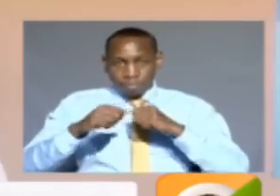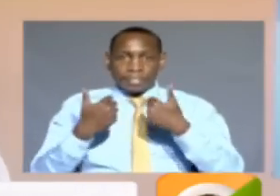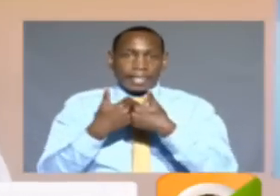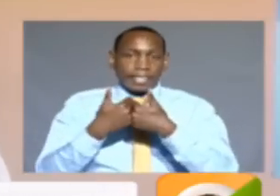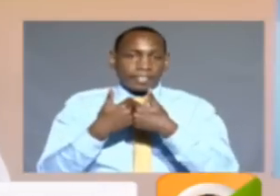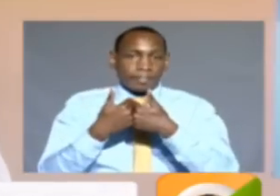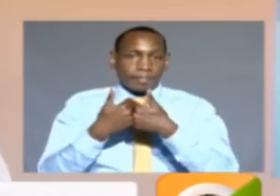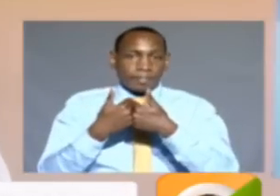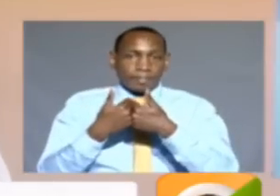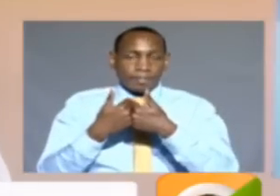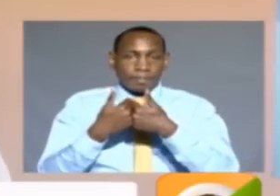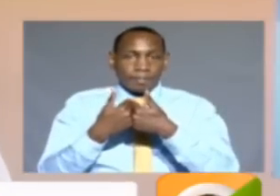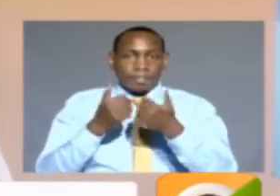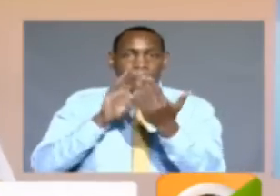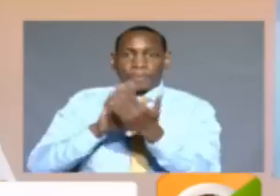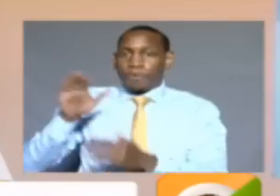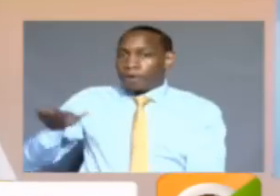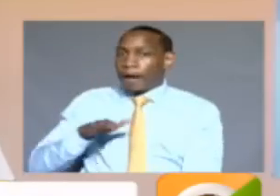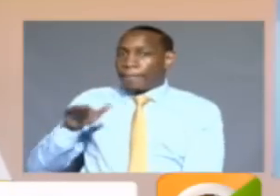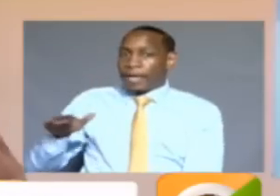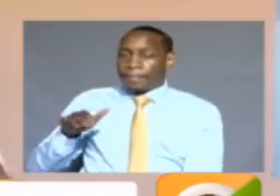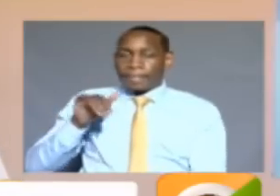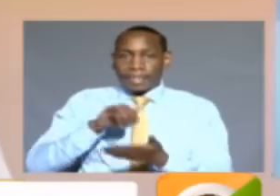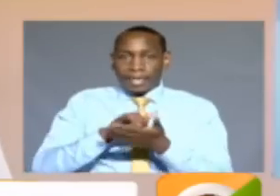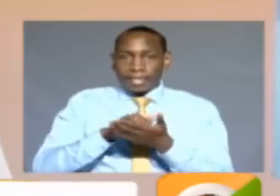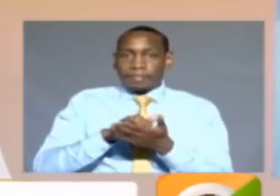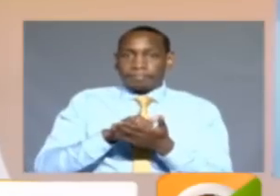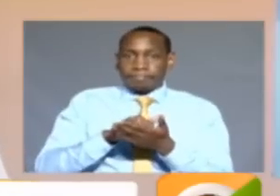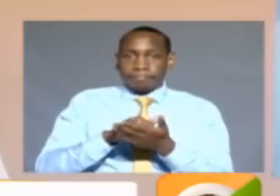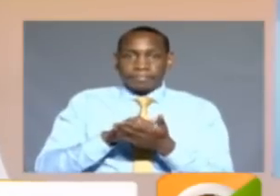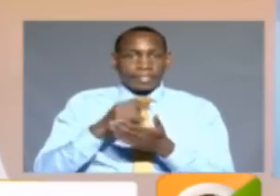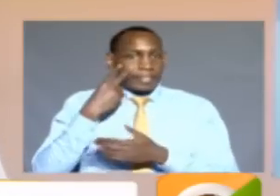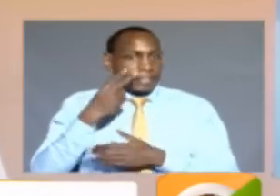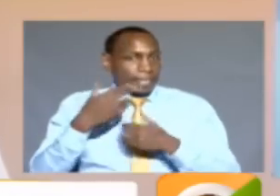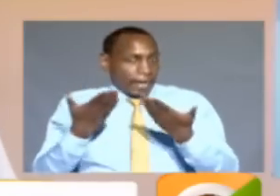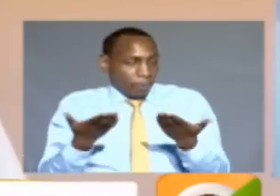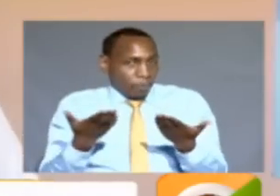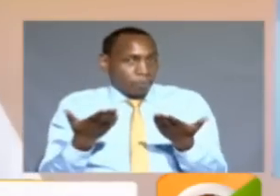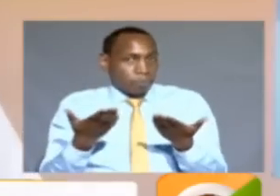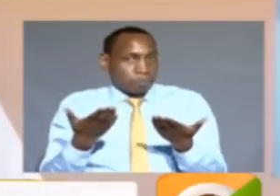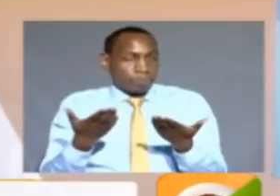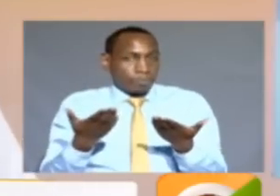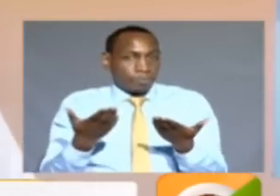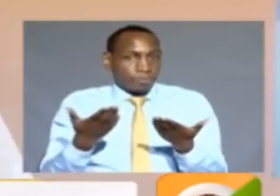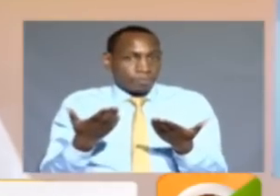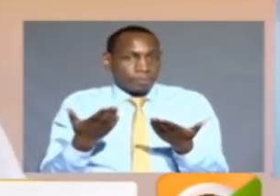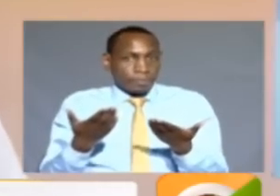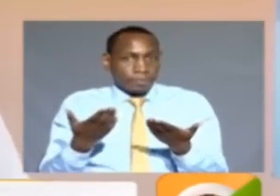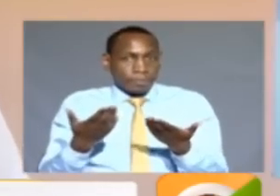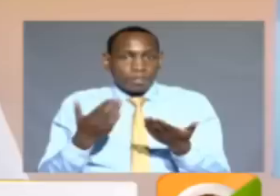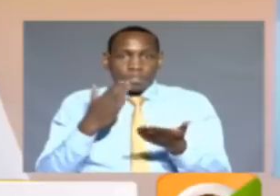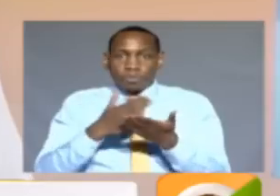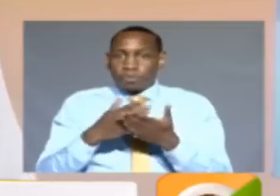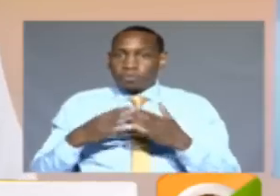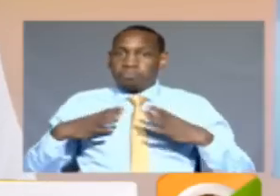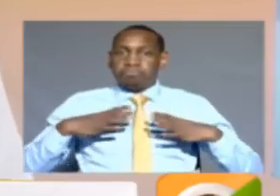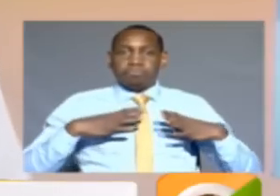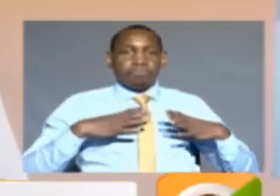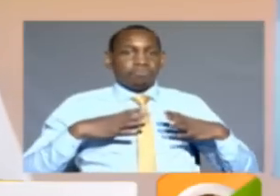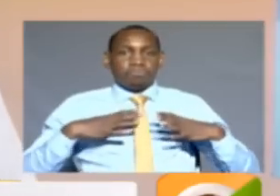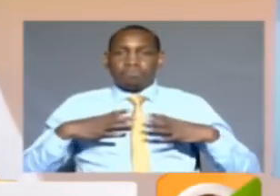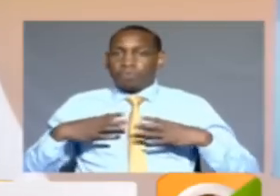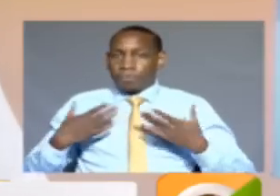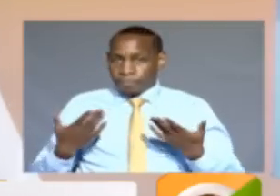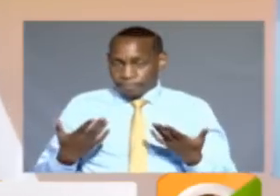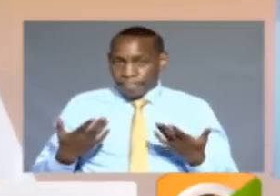much at the presence of parliament. That is how they see it. They see it in terms of a very egotistic point of